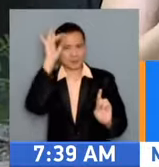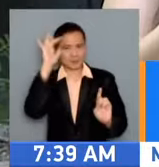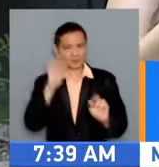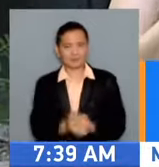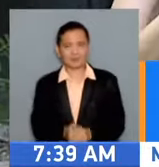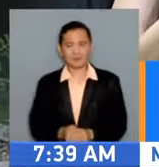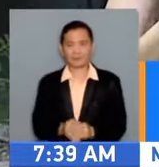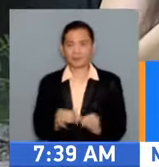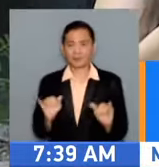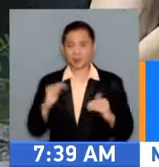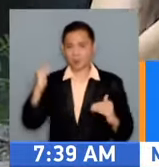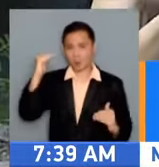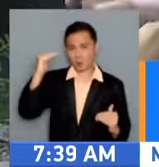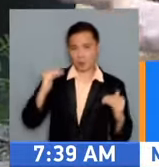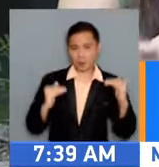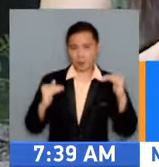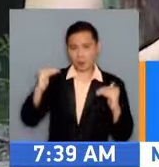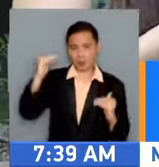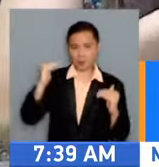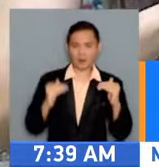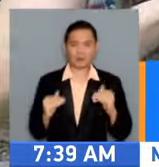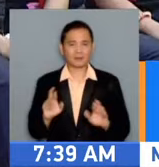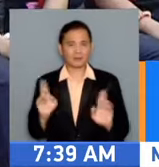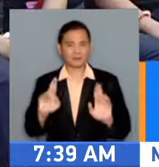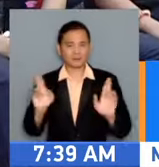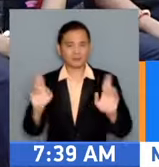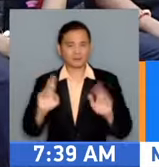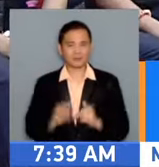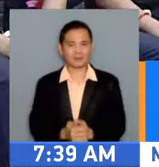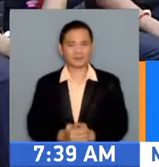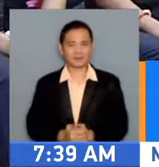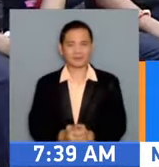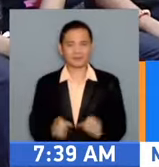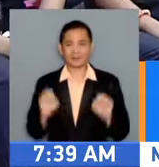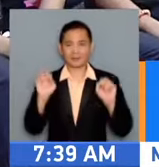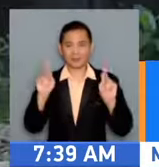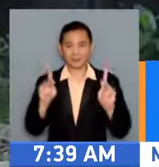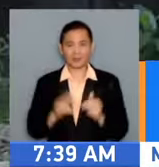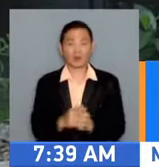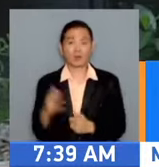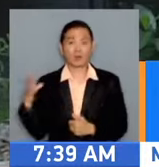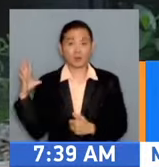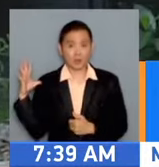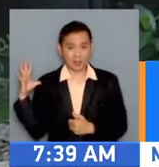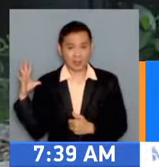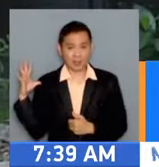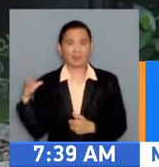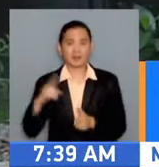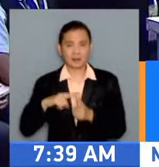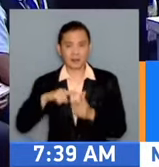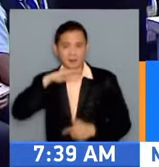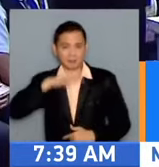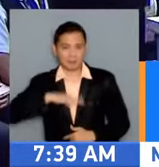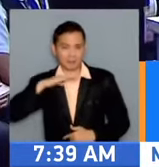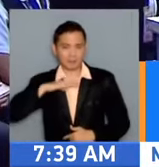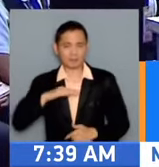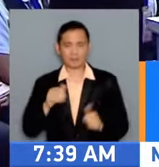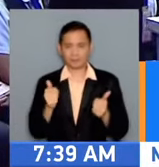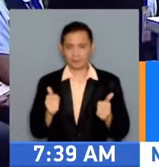Medyo bagal. Bilisan pa natin, Adriel, pero kaya. Okay, just wait for us to say go, okay? Yes. Okay, third question. What is the special type